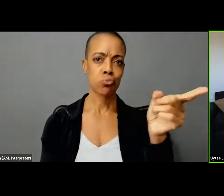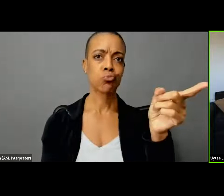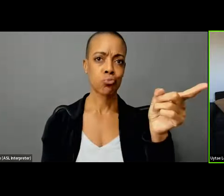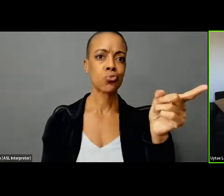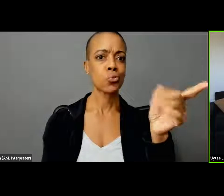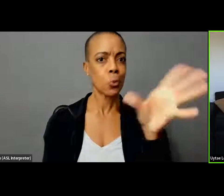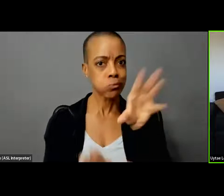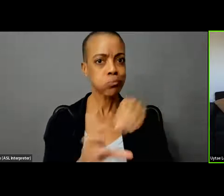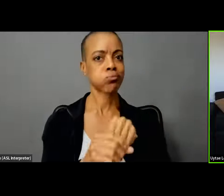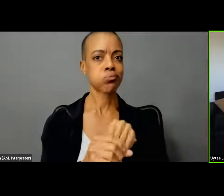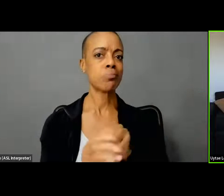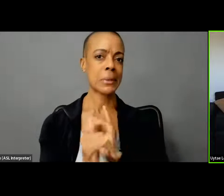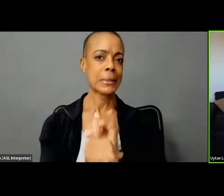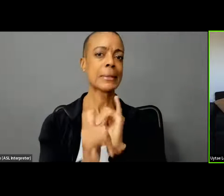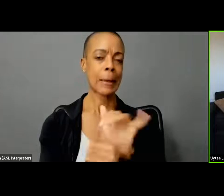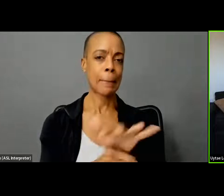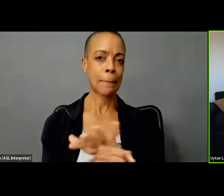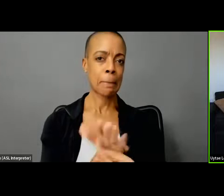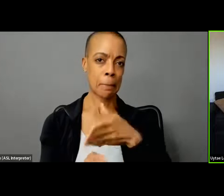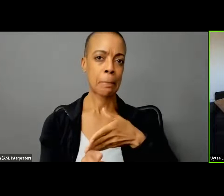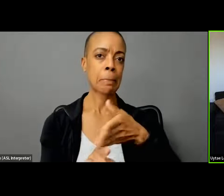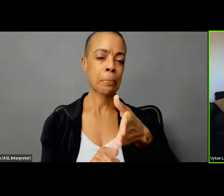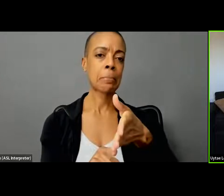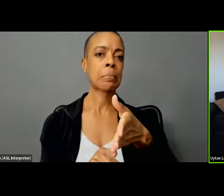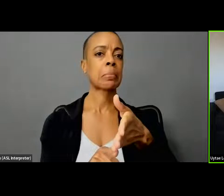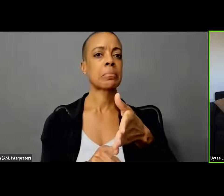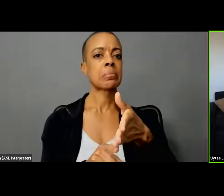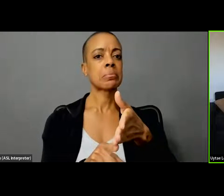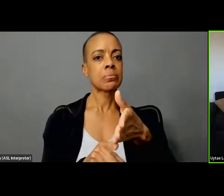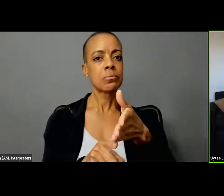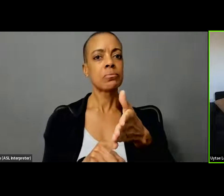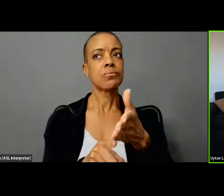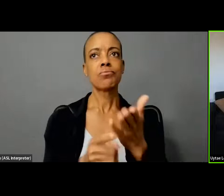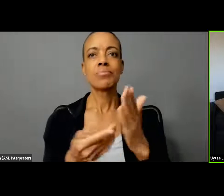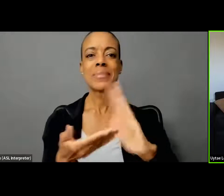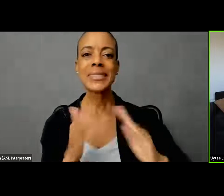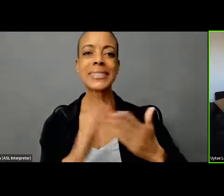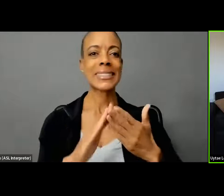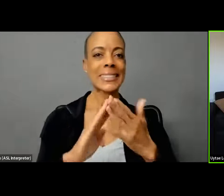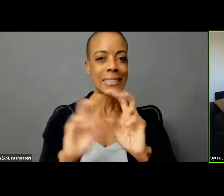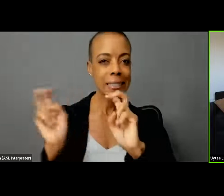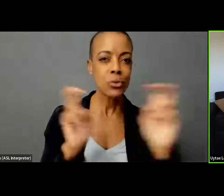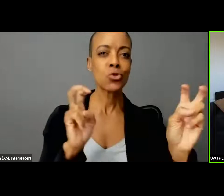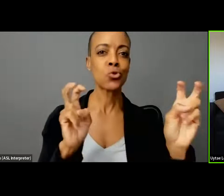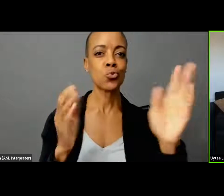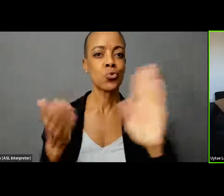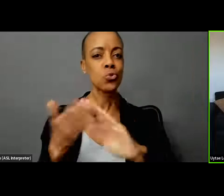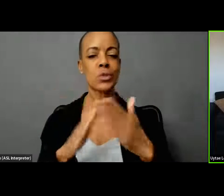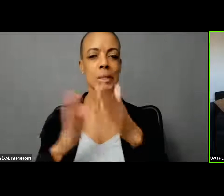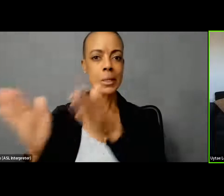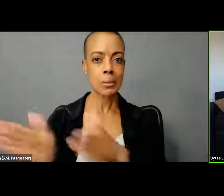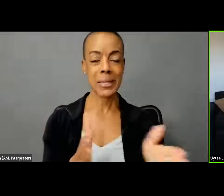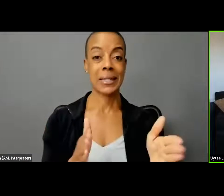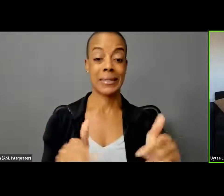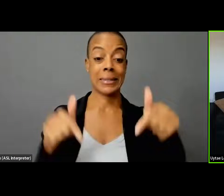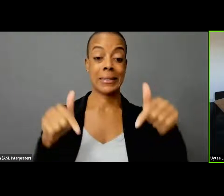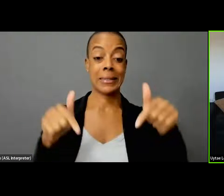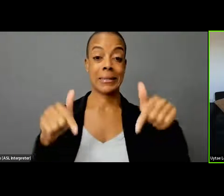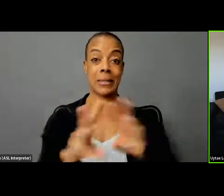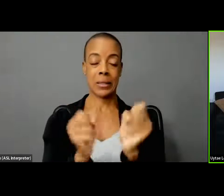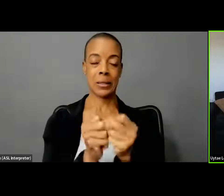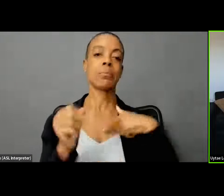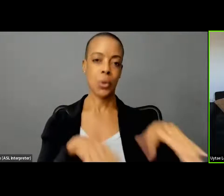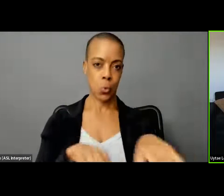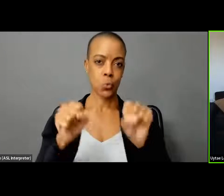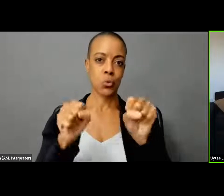the area I specialize in is in kind of these urban planning city issues. And for this call today, I will be your